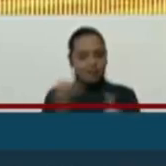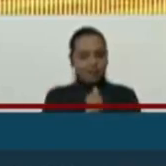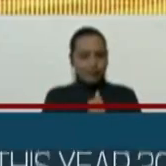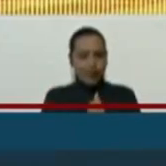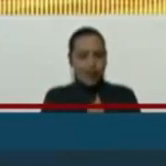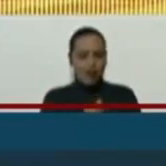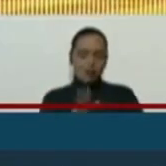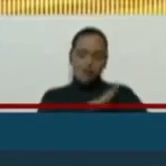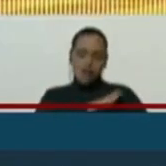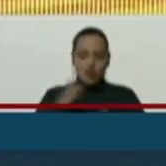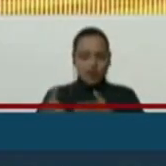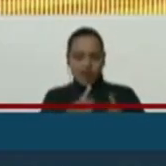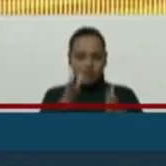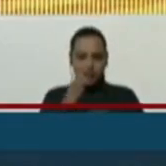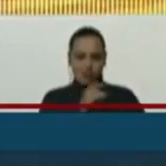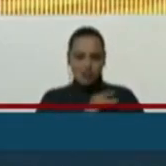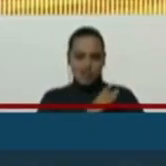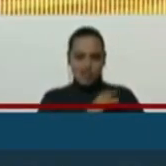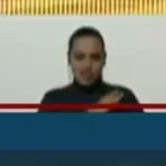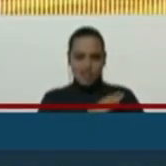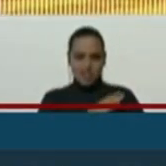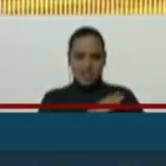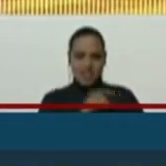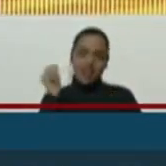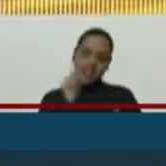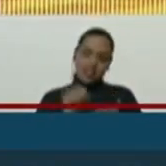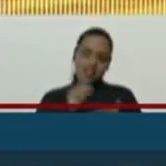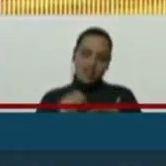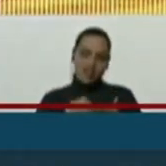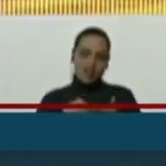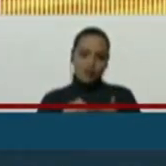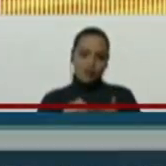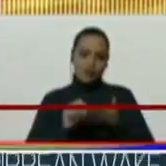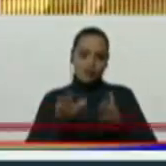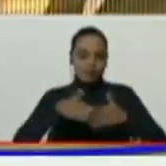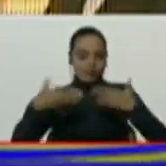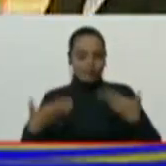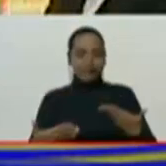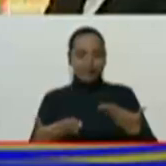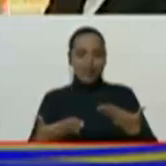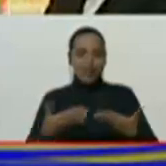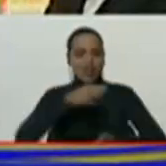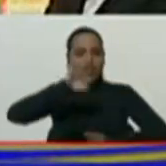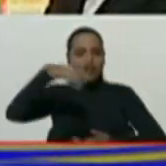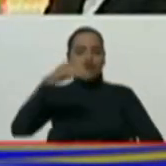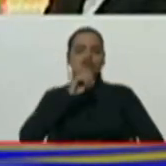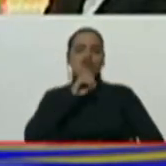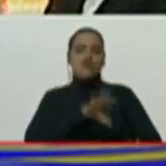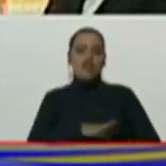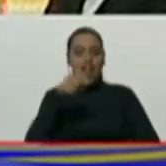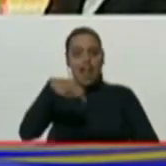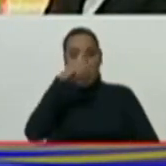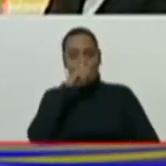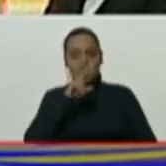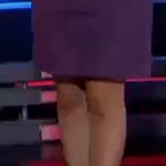for Chile. All of Latin America and the Caribbean will wake up. Long live Chile.